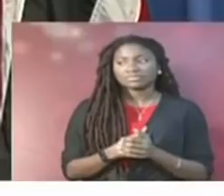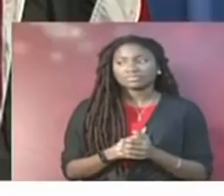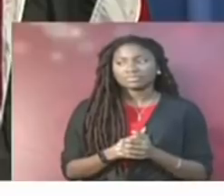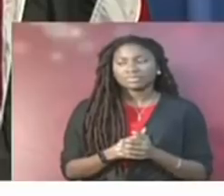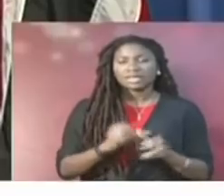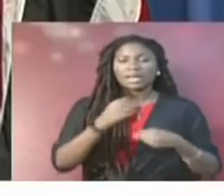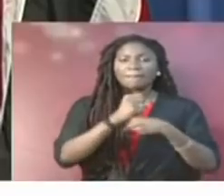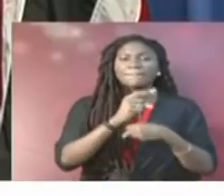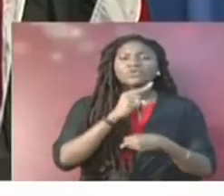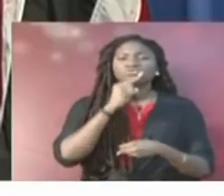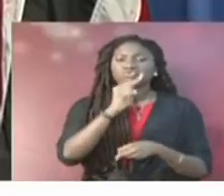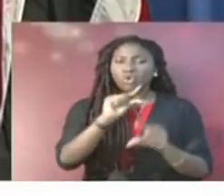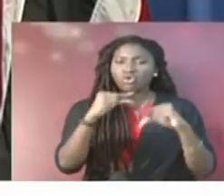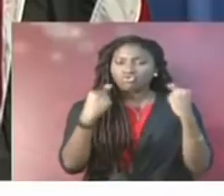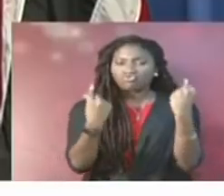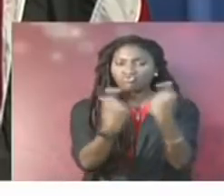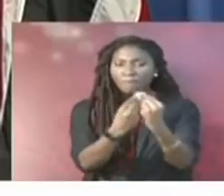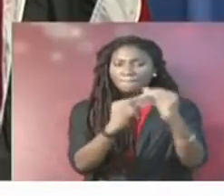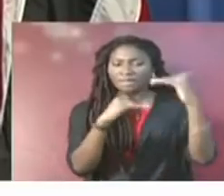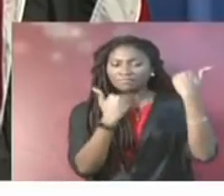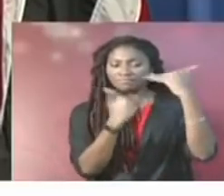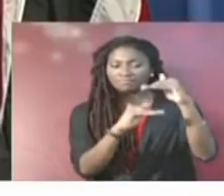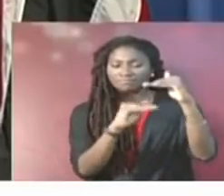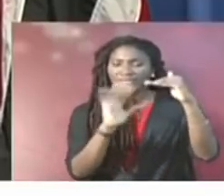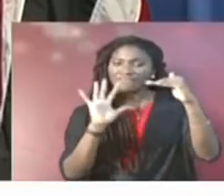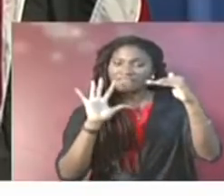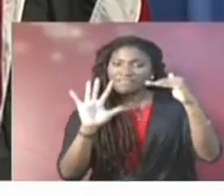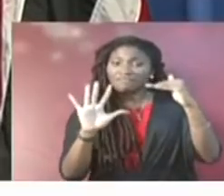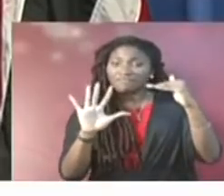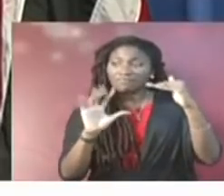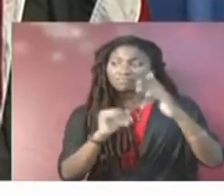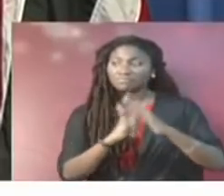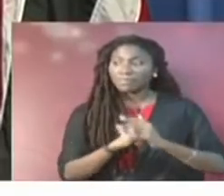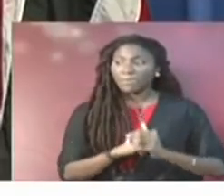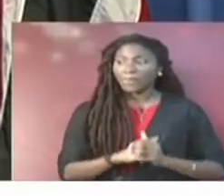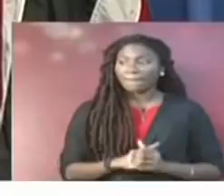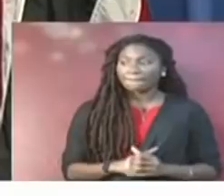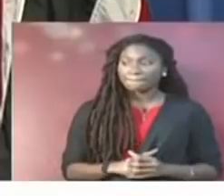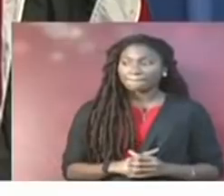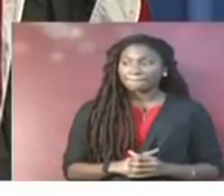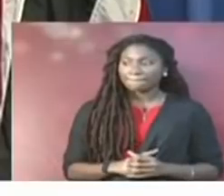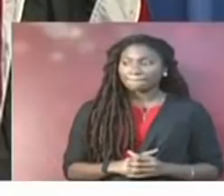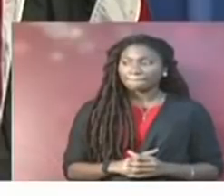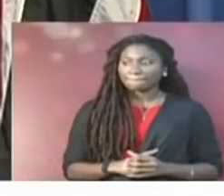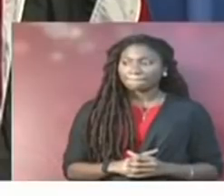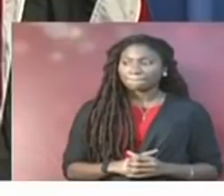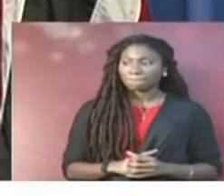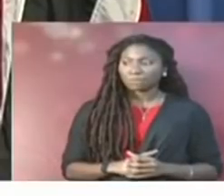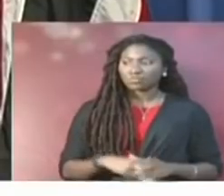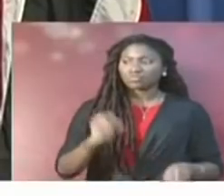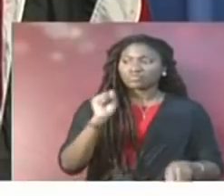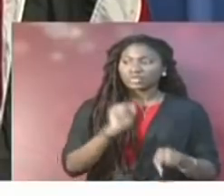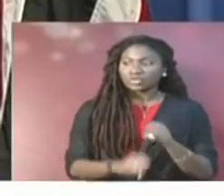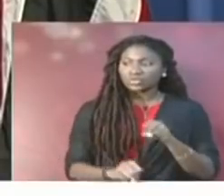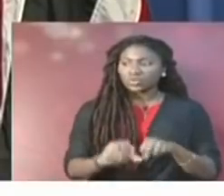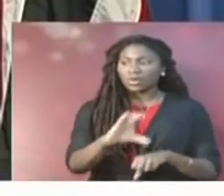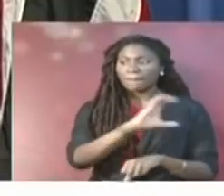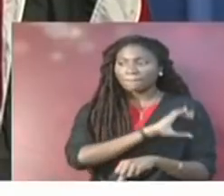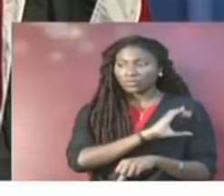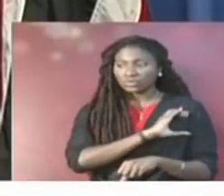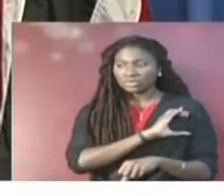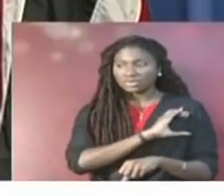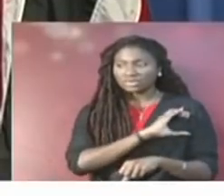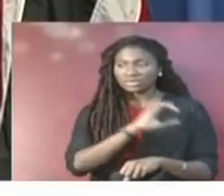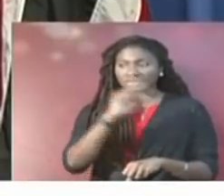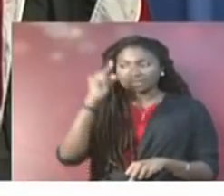of less than 5. Logistically, that was not workable. So what the police would be ensuring now is